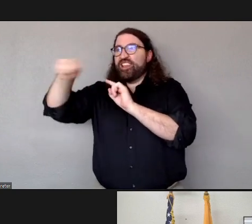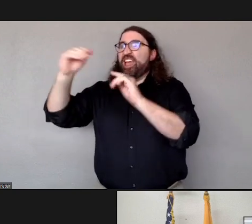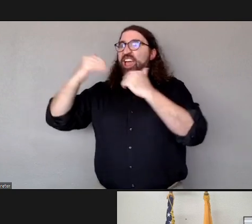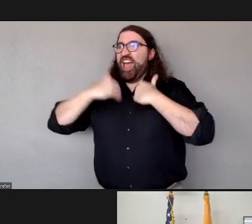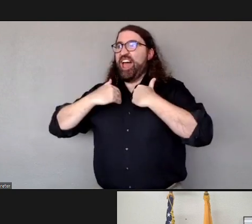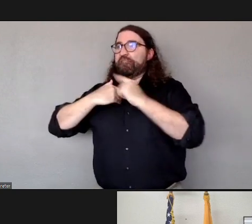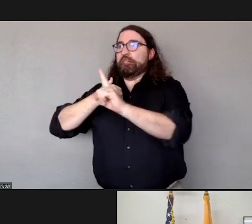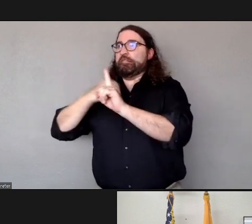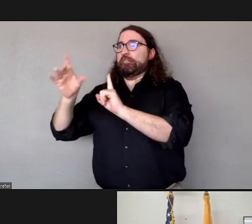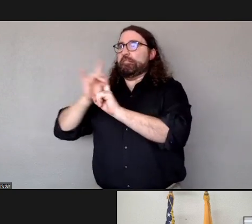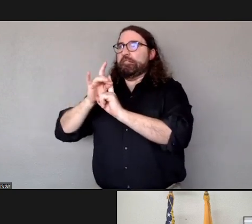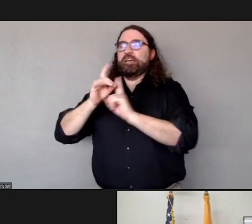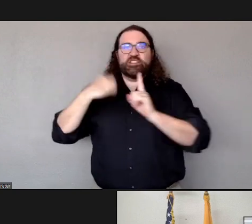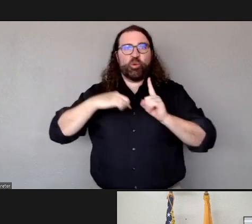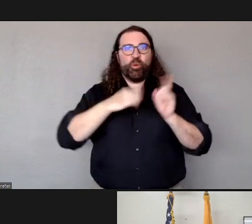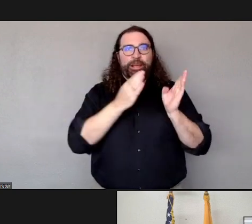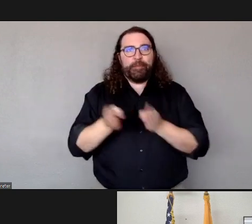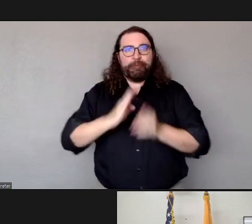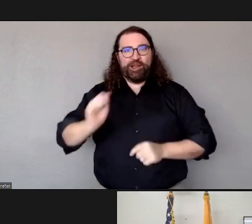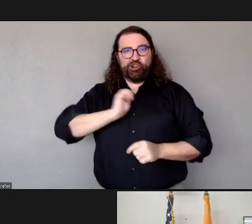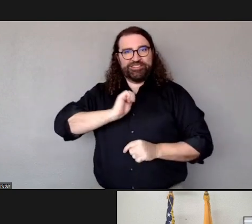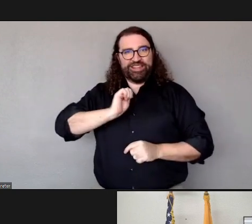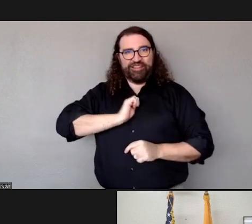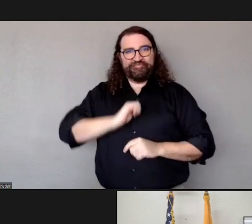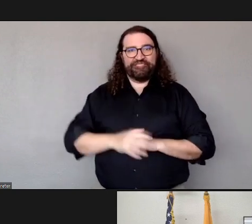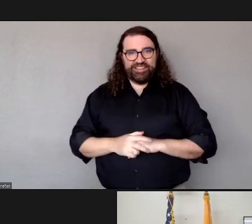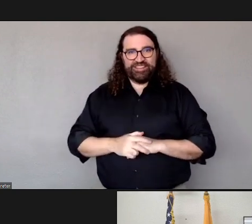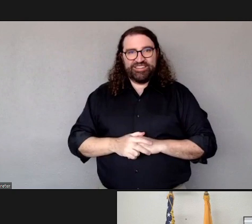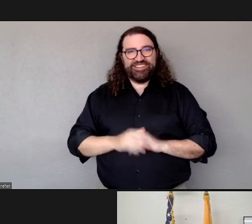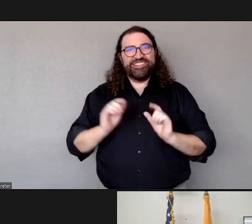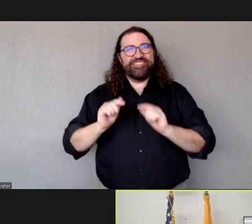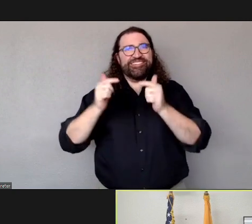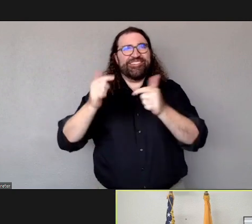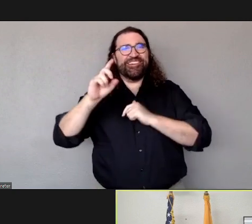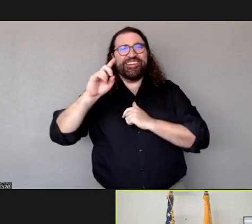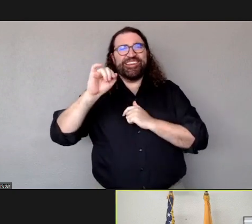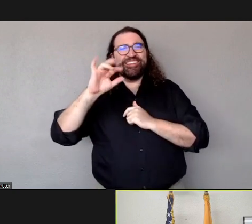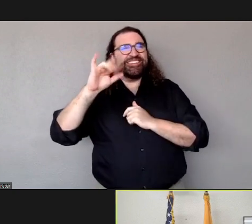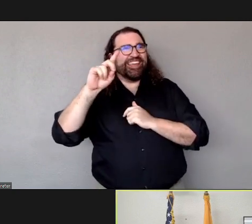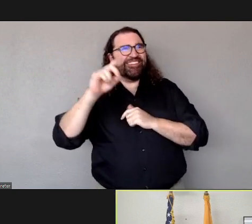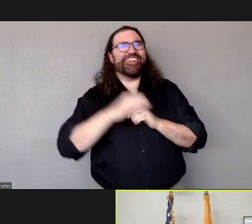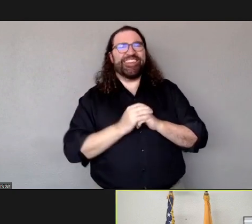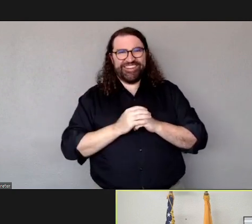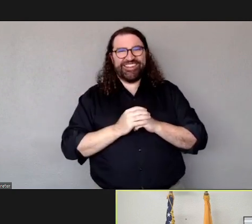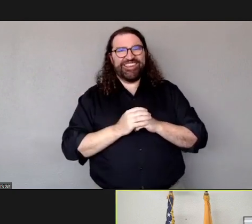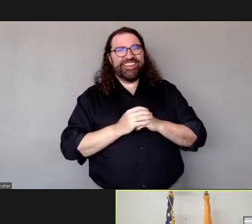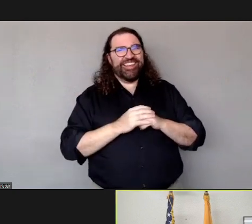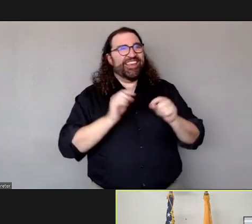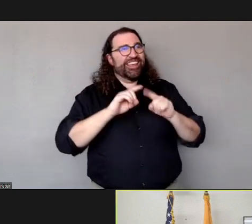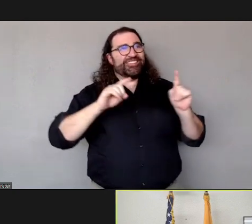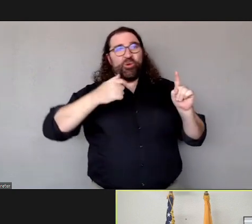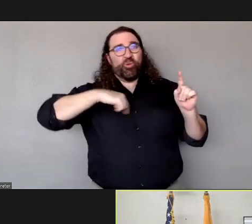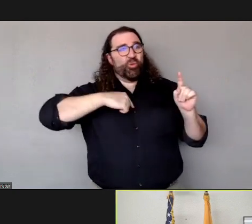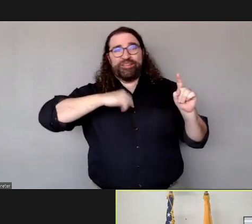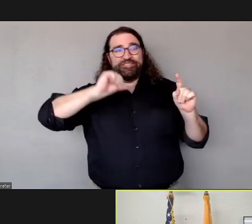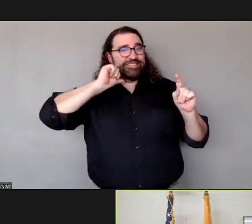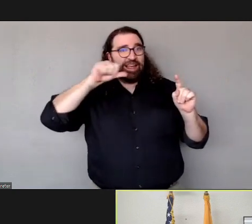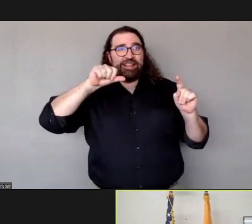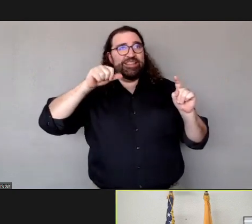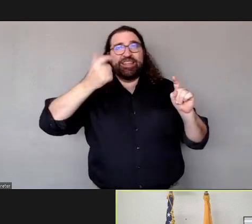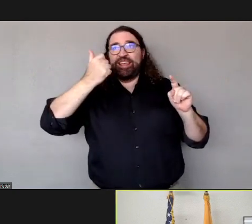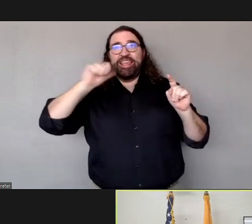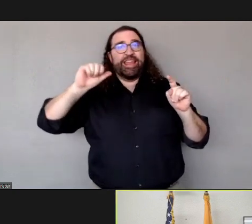to prepare for this eventuality. Yeah, go ahead, David, sorry. I'm not sure Laura mentioned this, but we haven't had any cases of